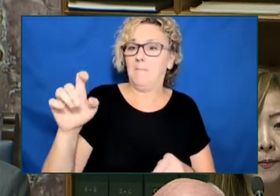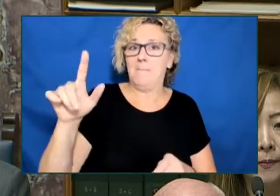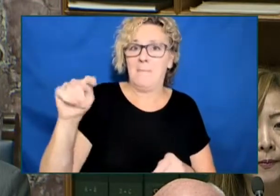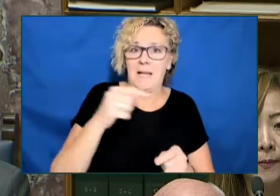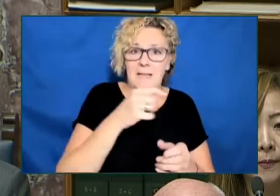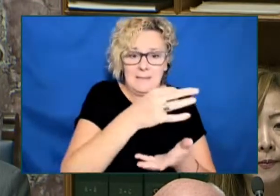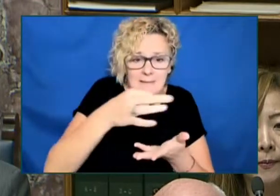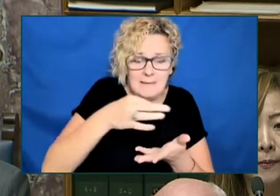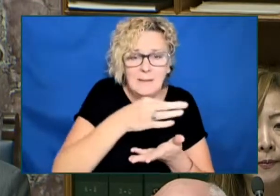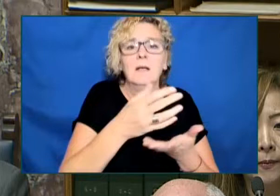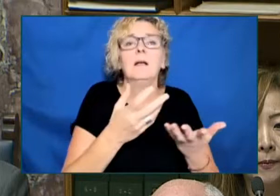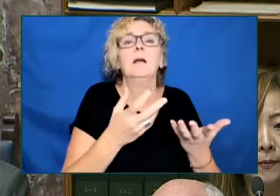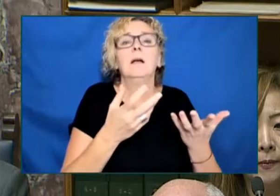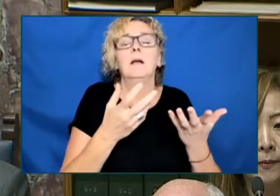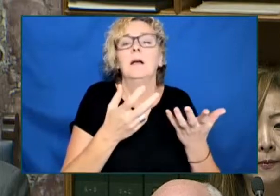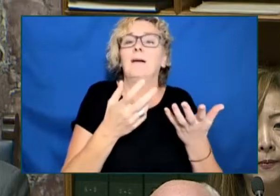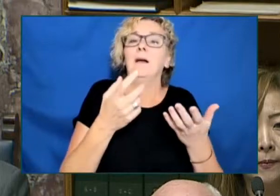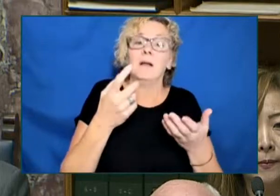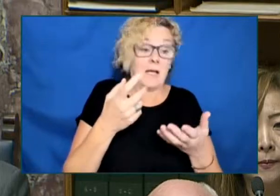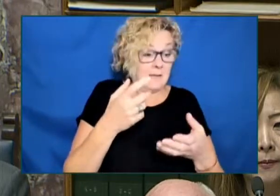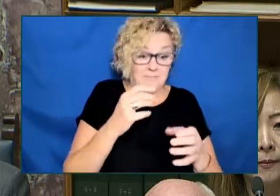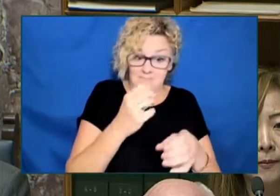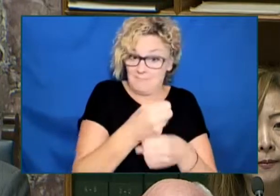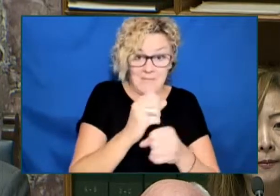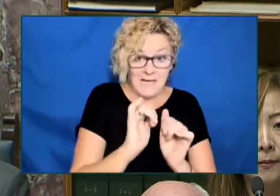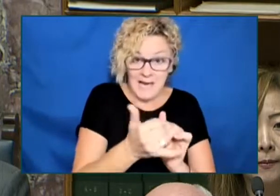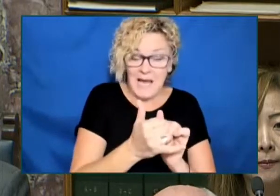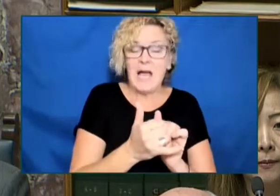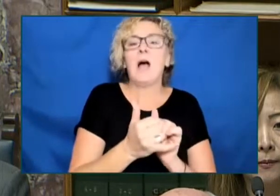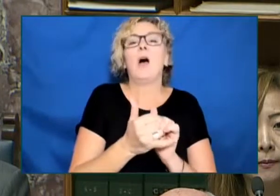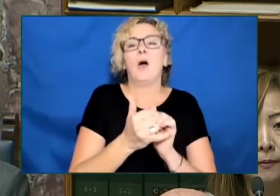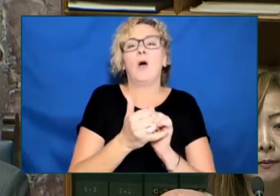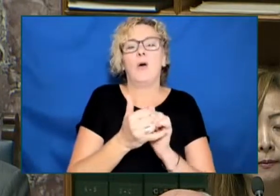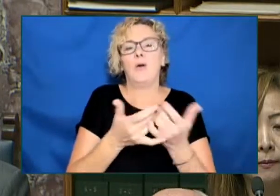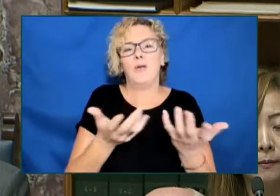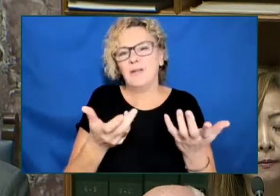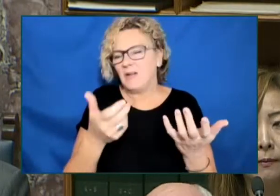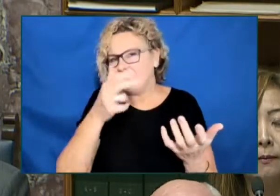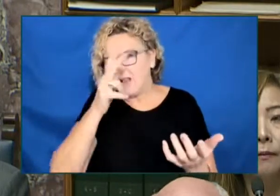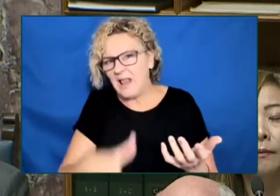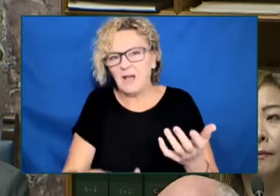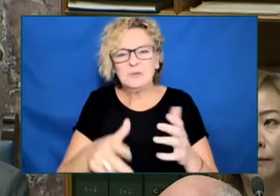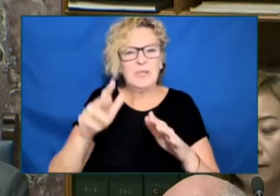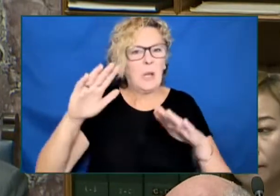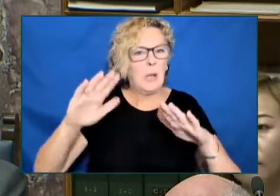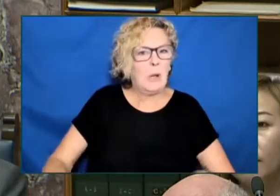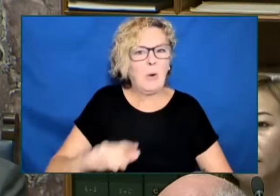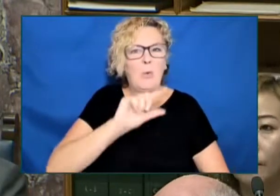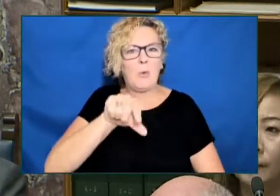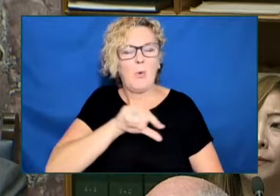use low-quality logs that can't be used in sawmills. Thank you.